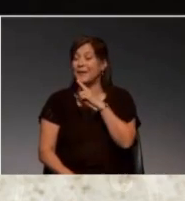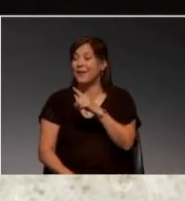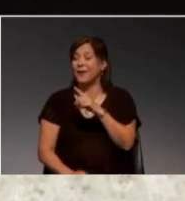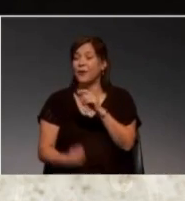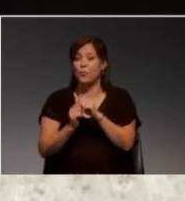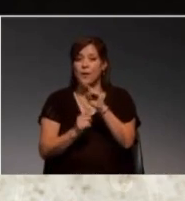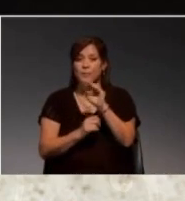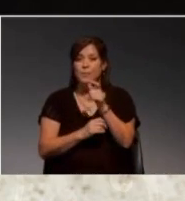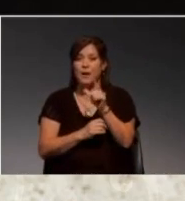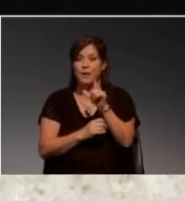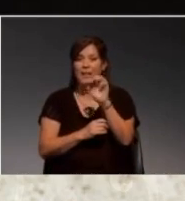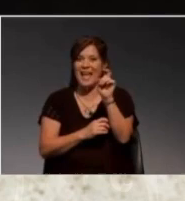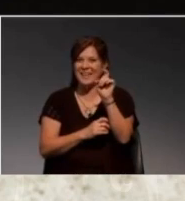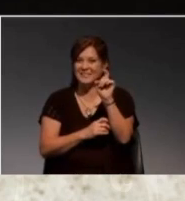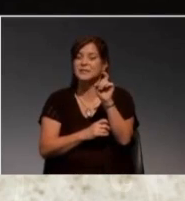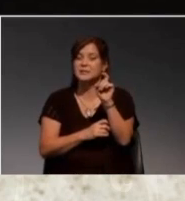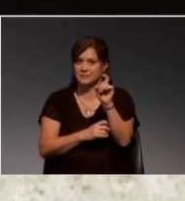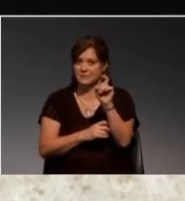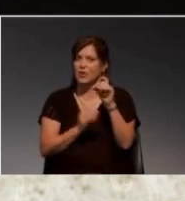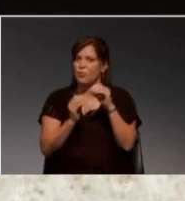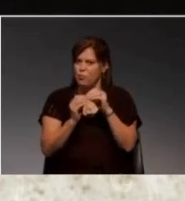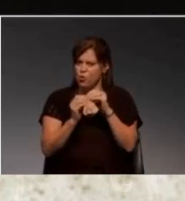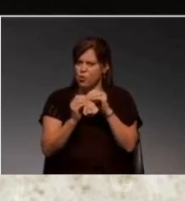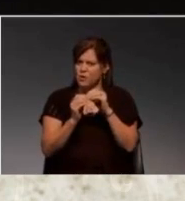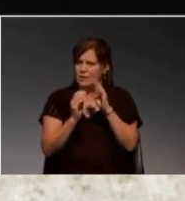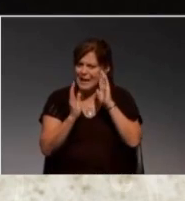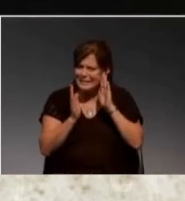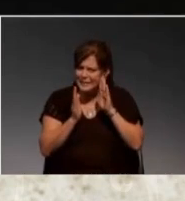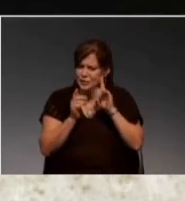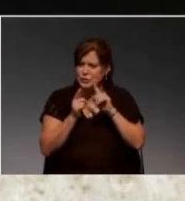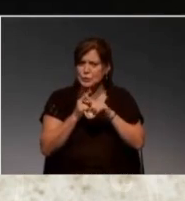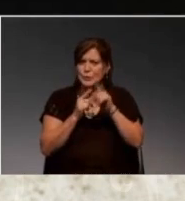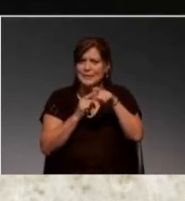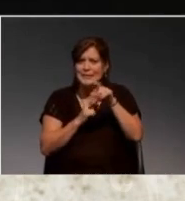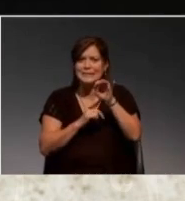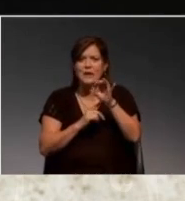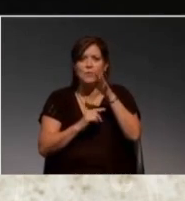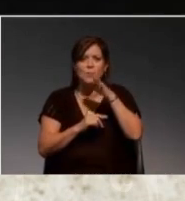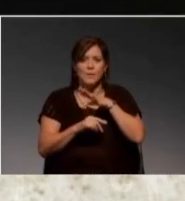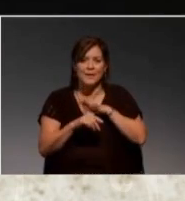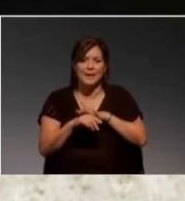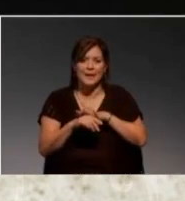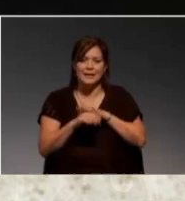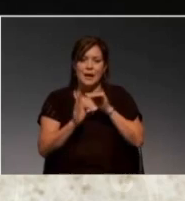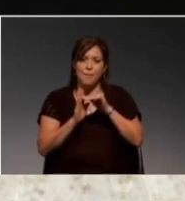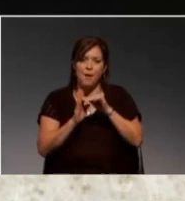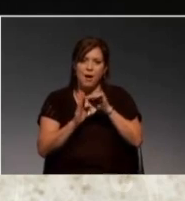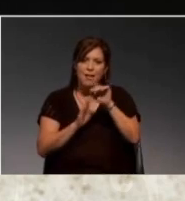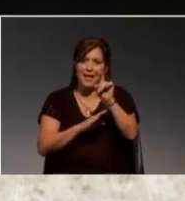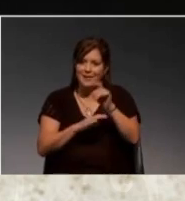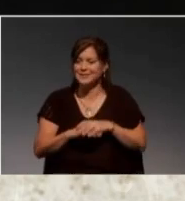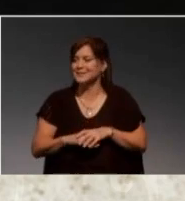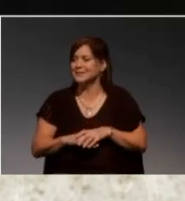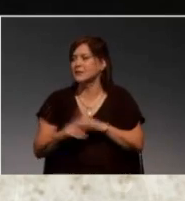Ford who made Tesla lose the E in sexy. We are, of course, referring to the Tesla Model E trademark, something which